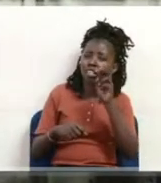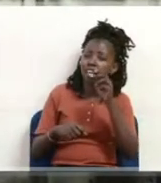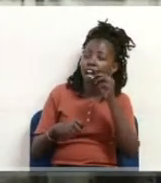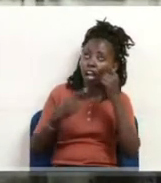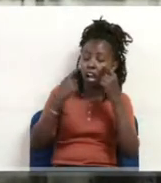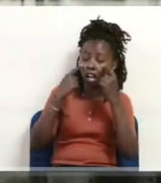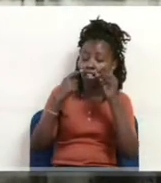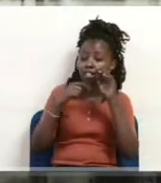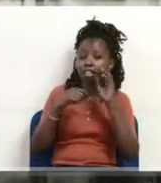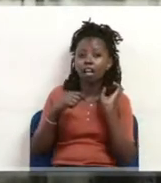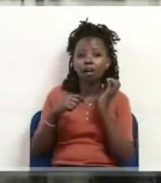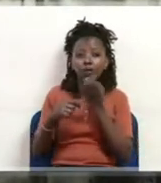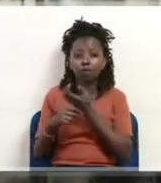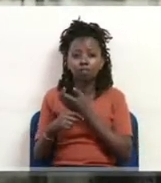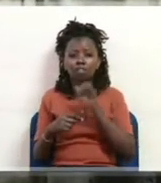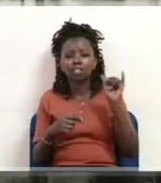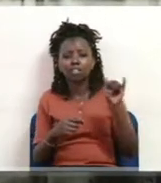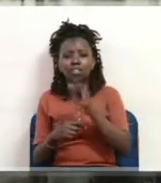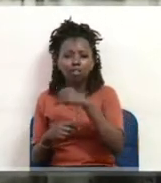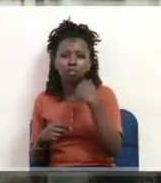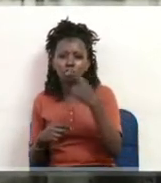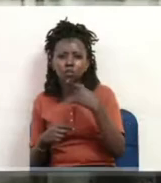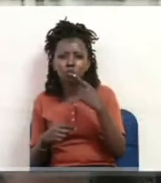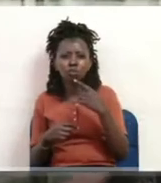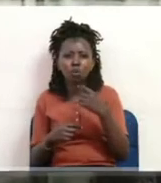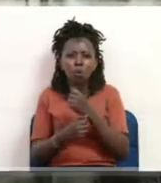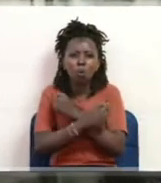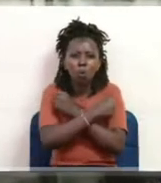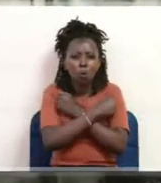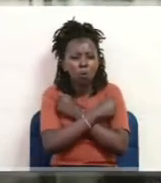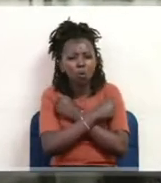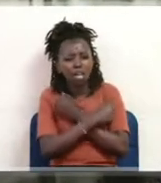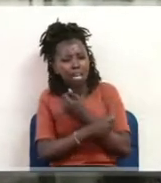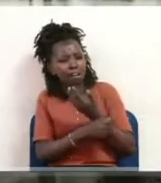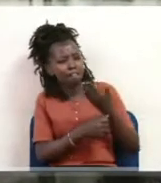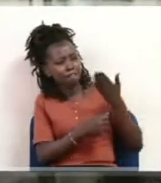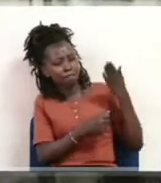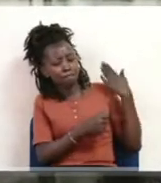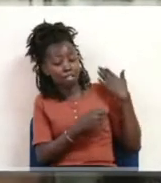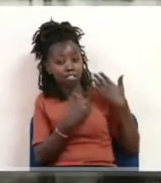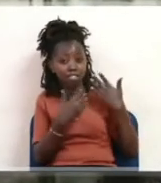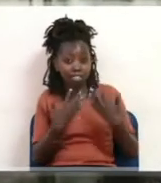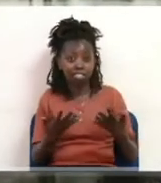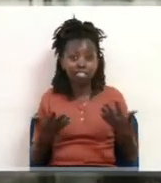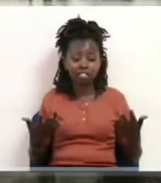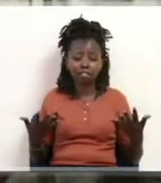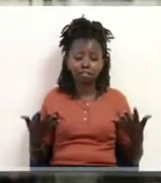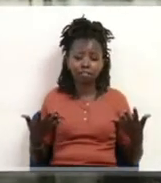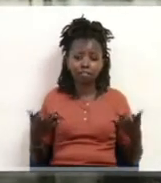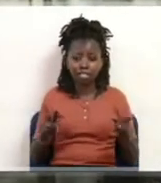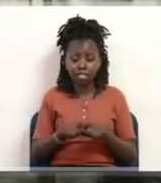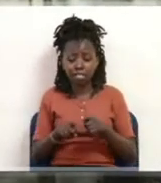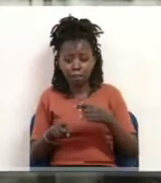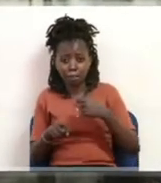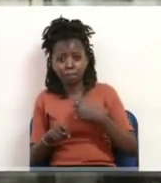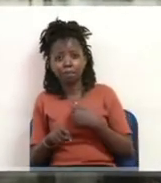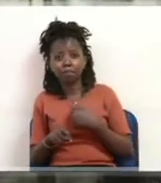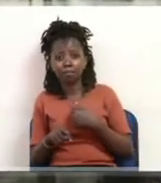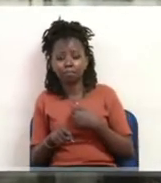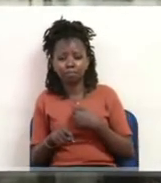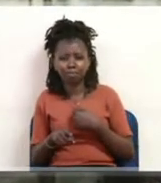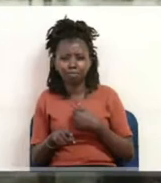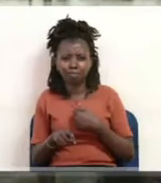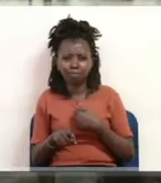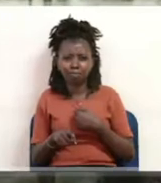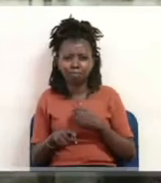who are so fond of the great revivals of the past, like Jimmy Kimani and others, the guerrilla movement, the Park Road Fellowship, the